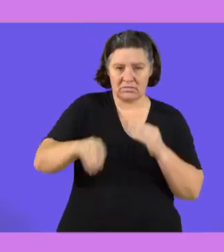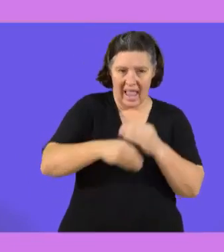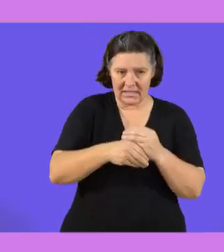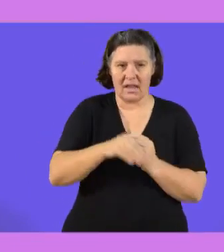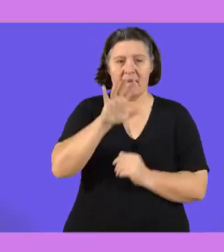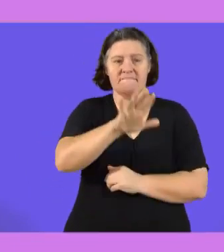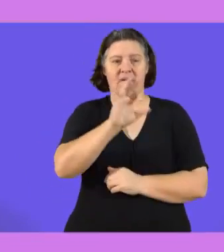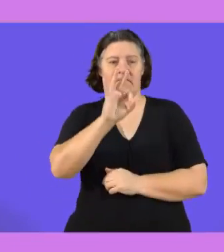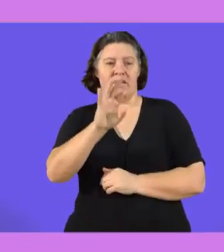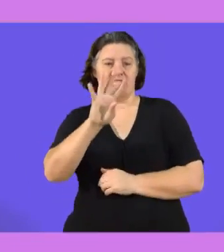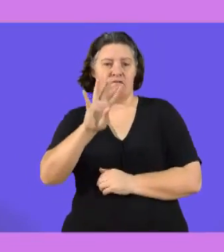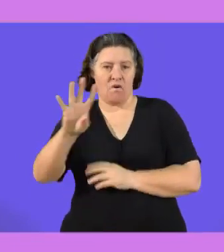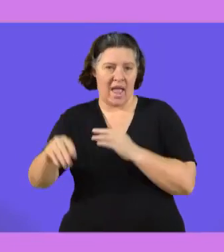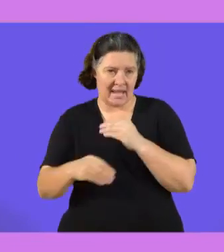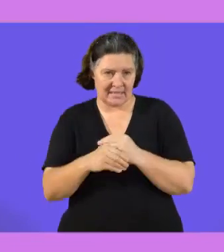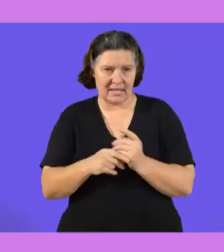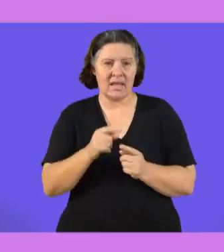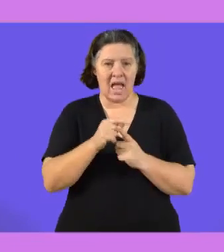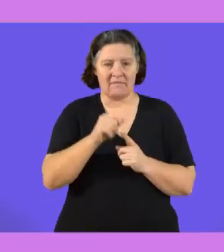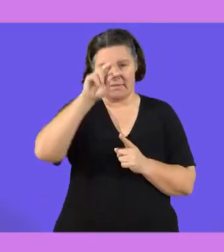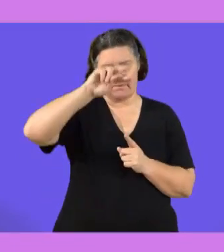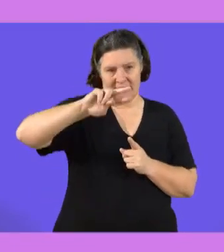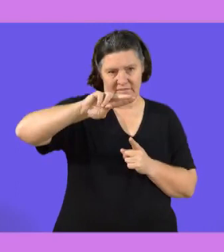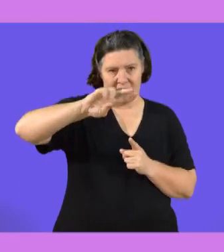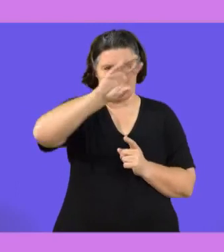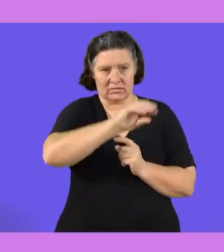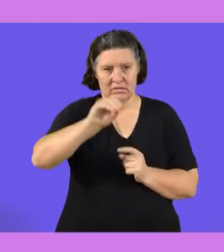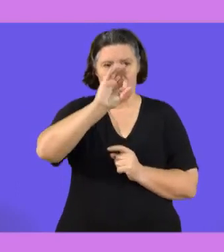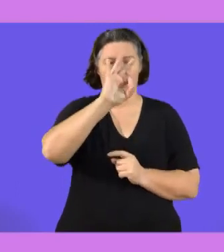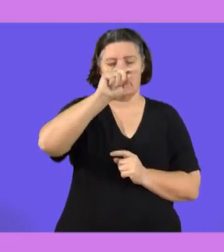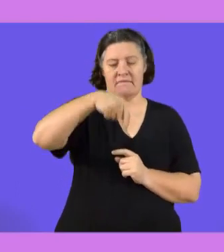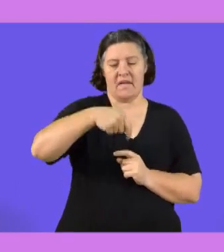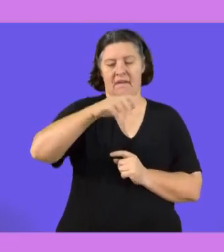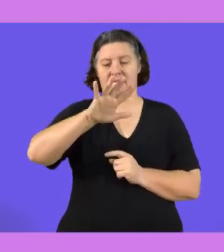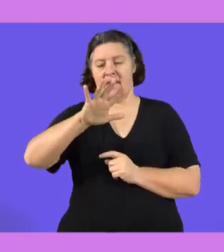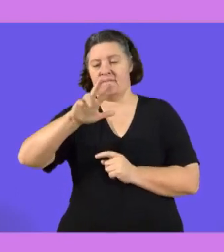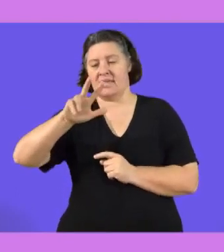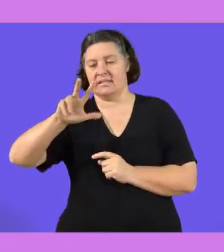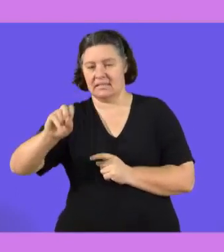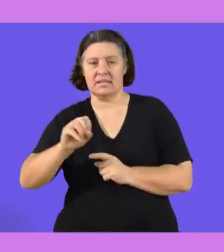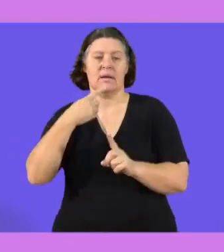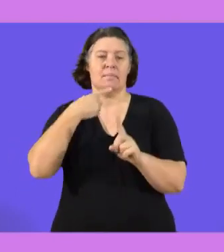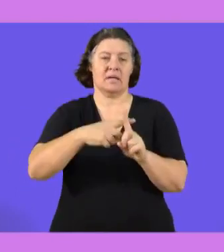5,344 Rand, and that's made up of these two amounts here, the 3,580 as well as the